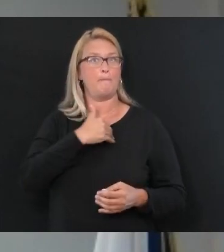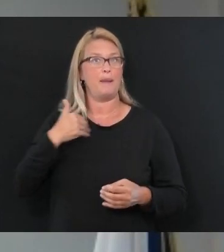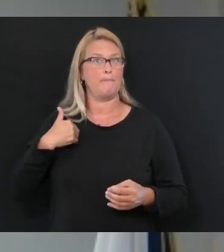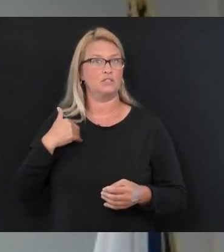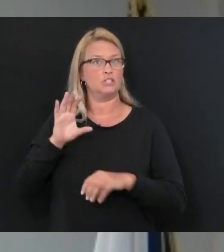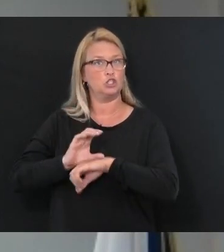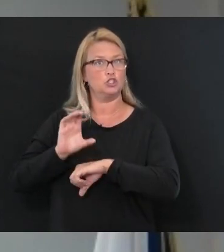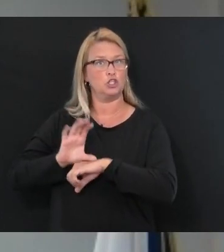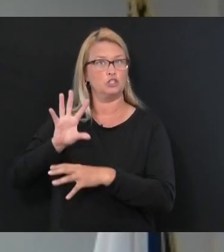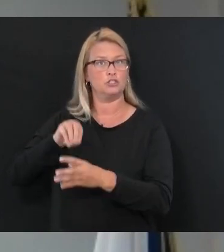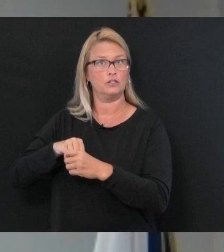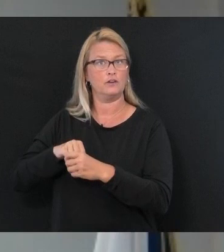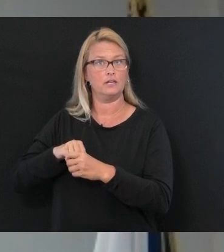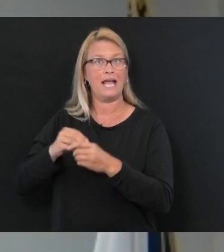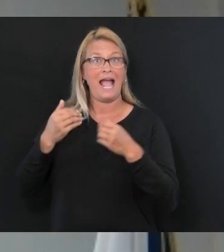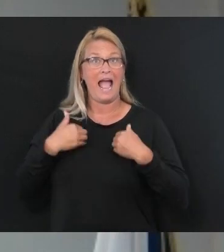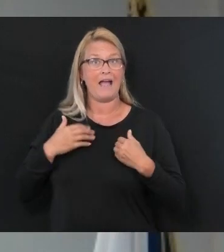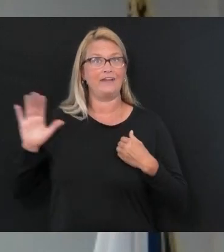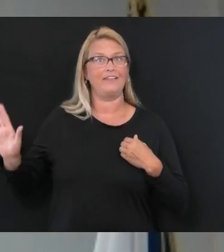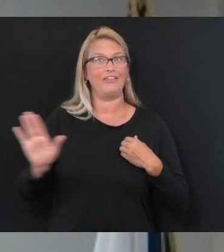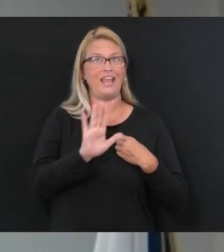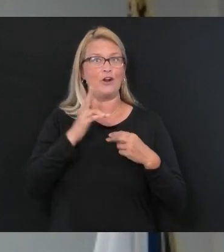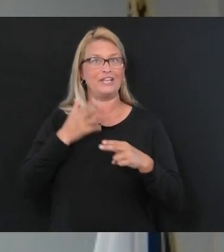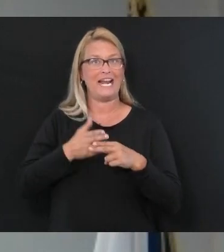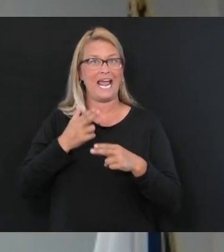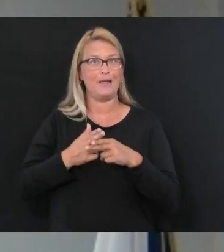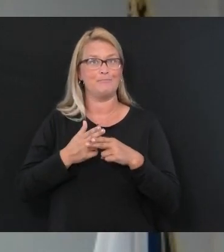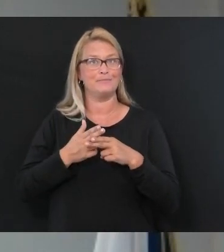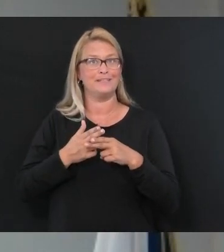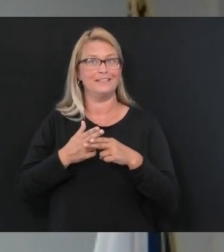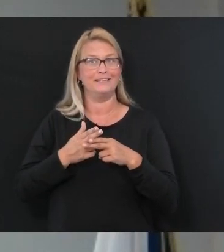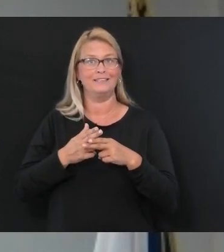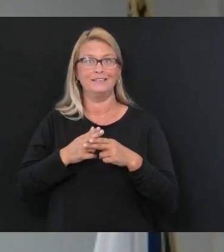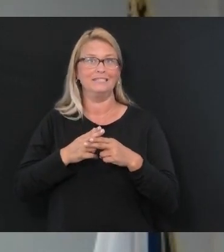feel like having their name publicly mentioned